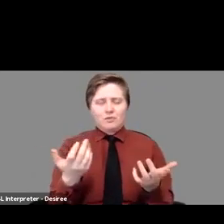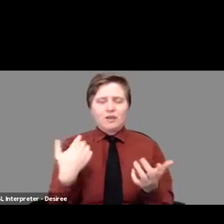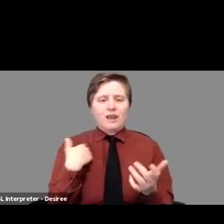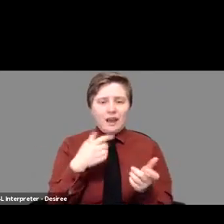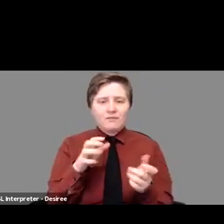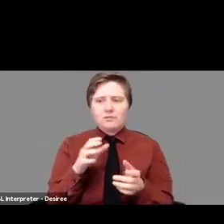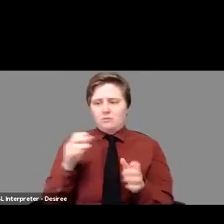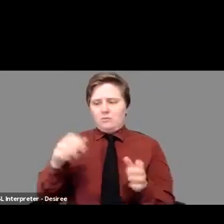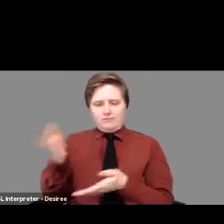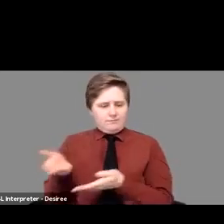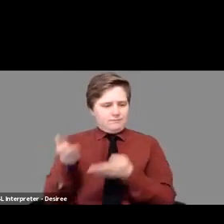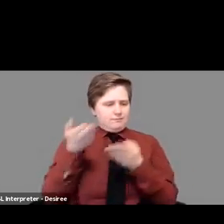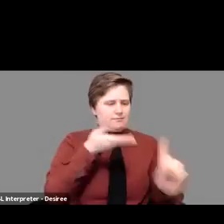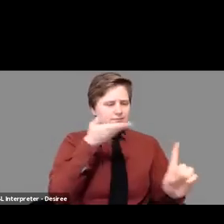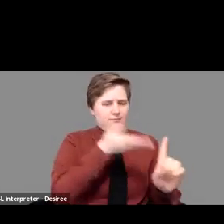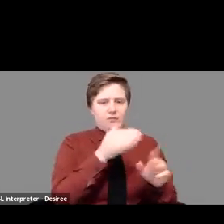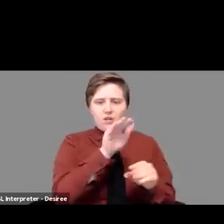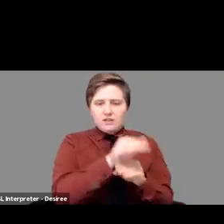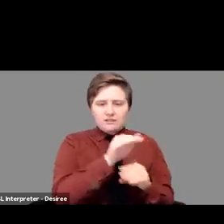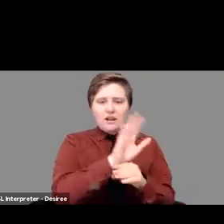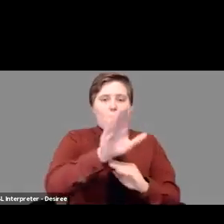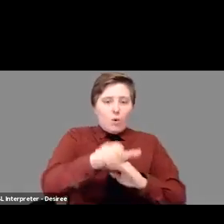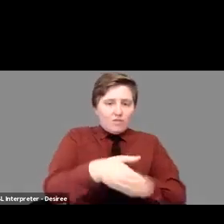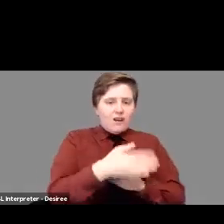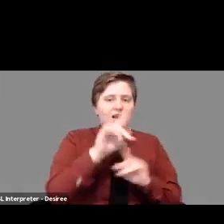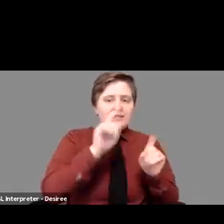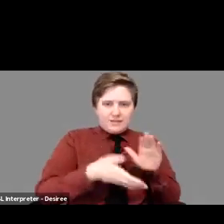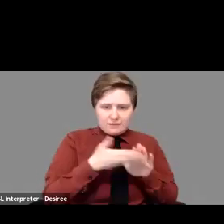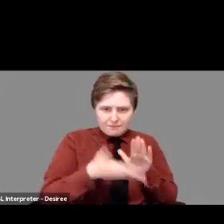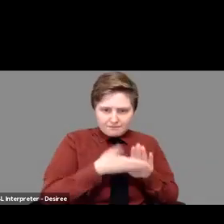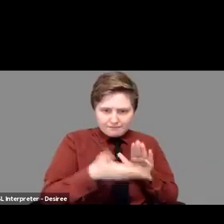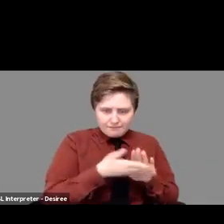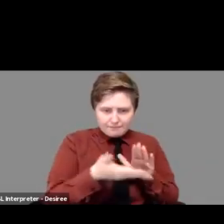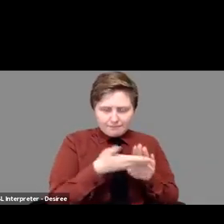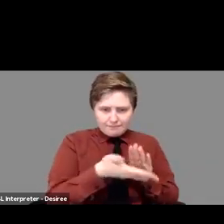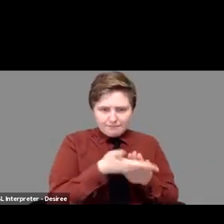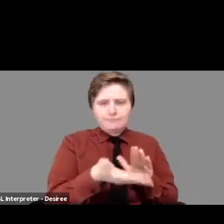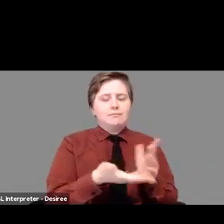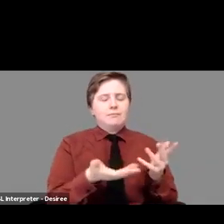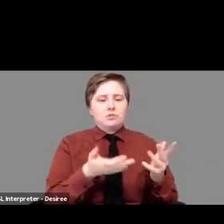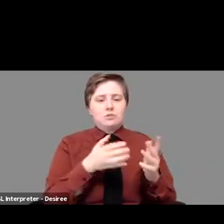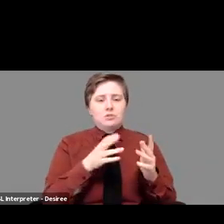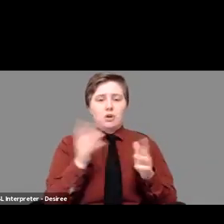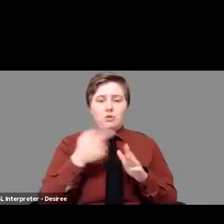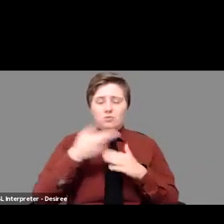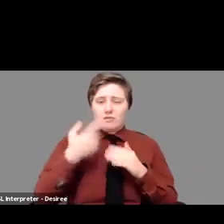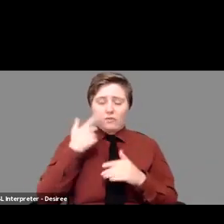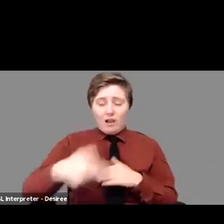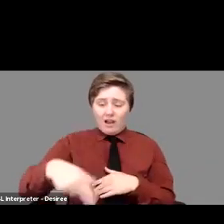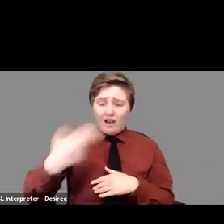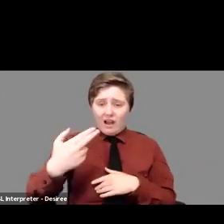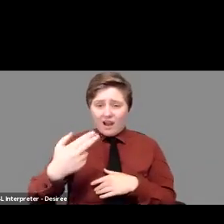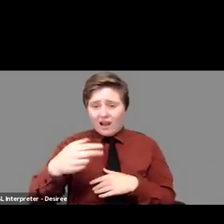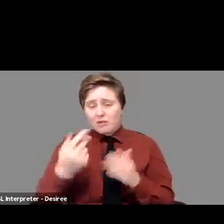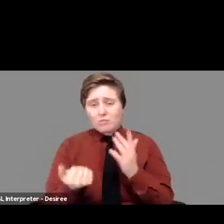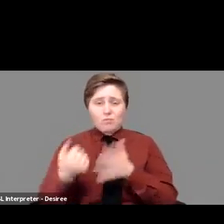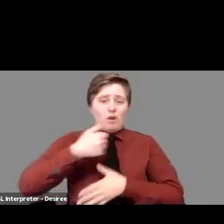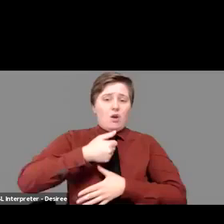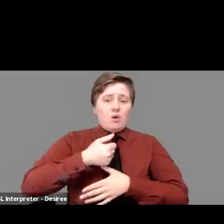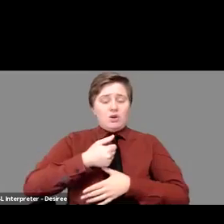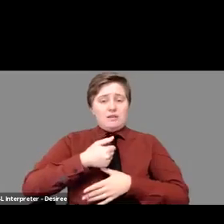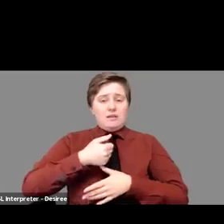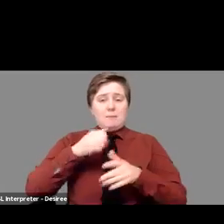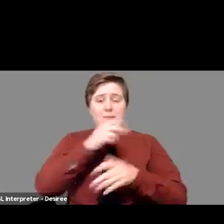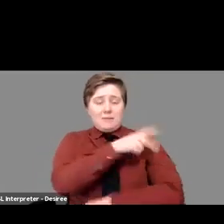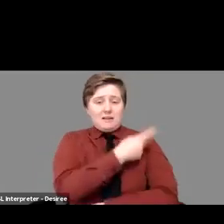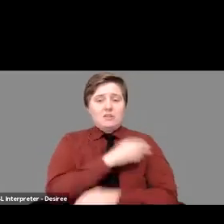that laboratory in the evening, and overnight that testing is performed. So results for high priority patients can be available